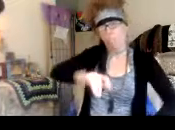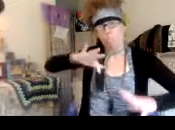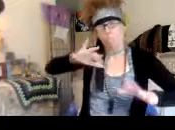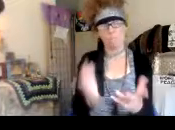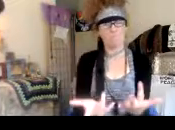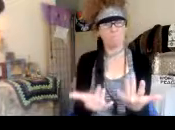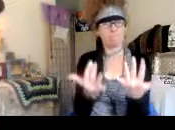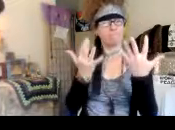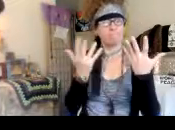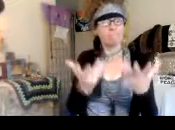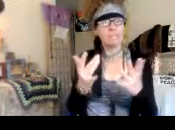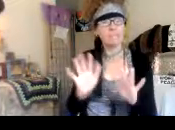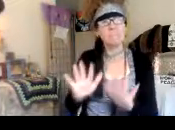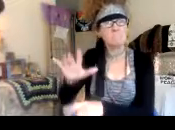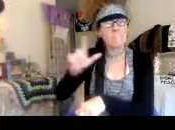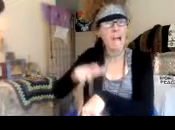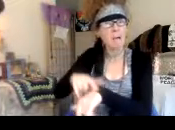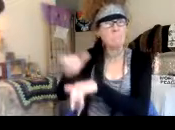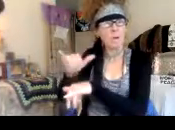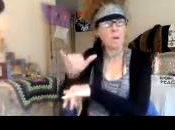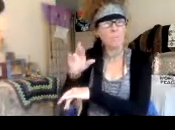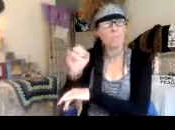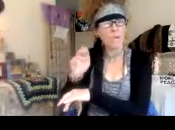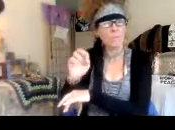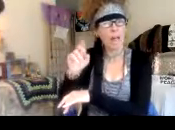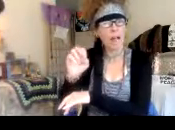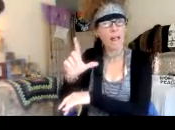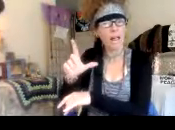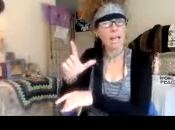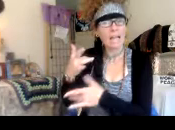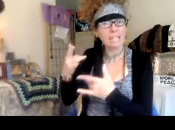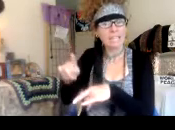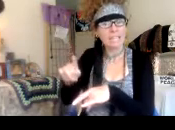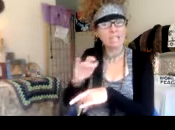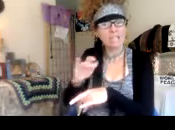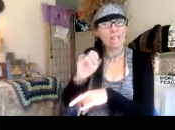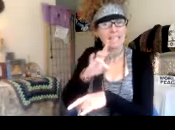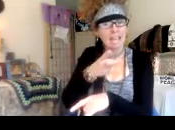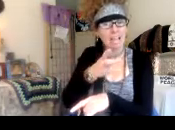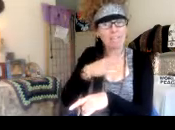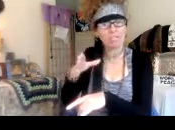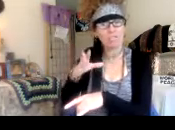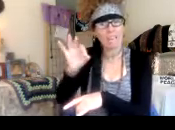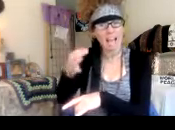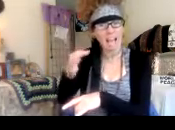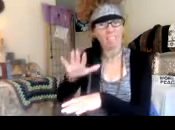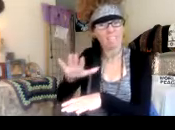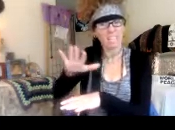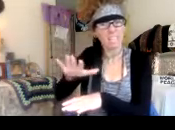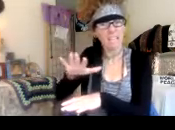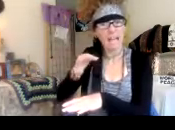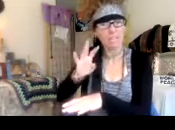the same time as the Roswell incident, which is roughly the week of July 7th through the 10th or the 9th of 1947. So a flying